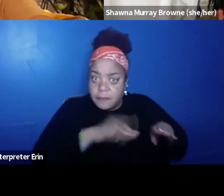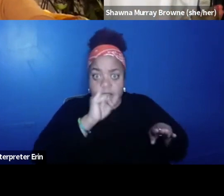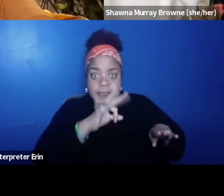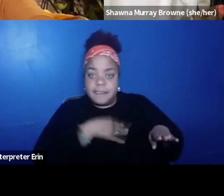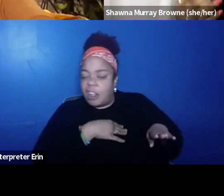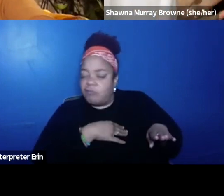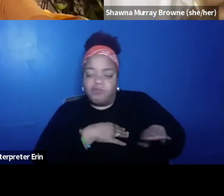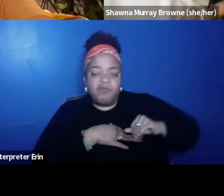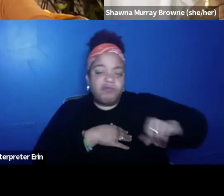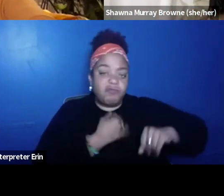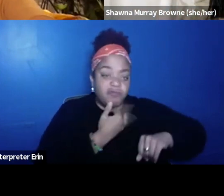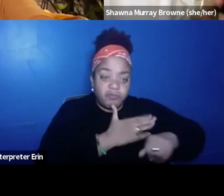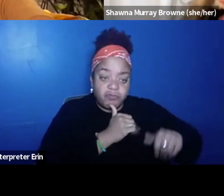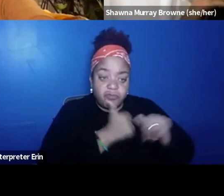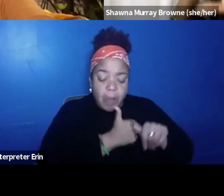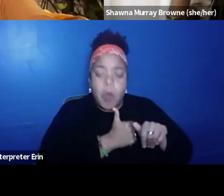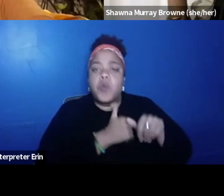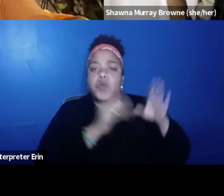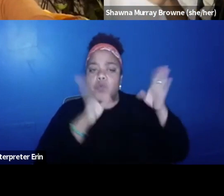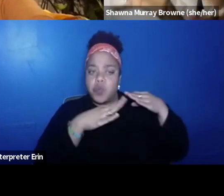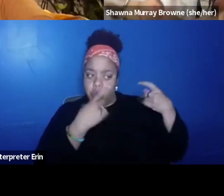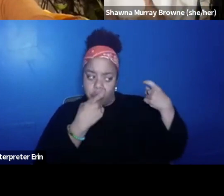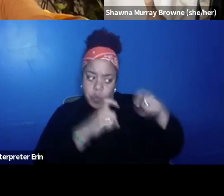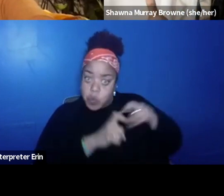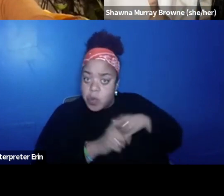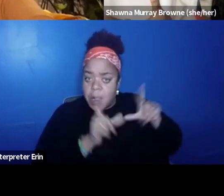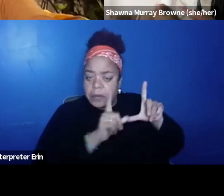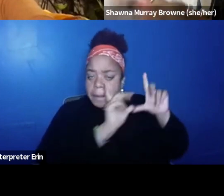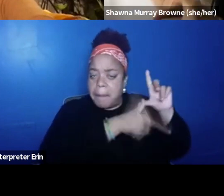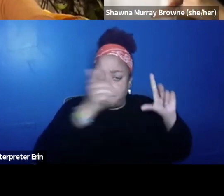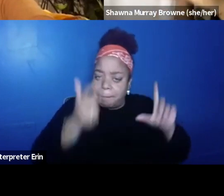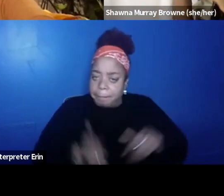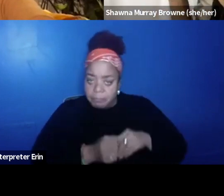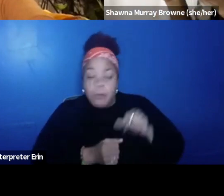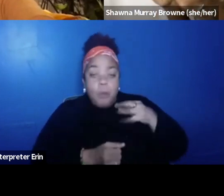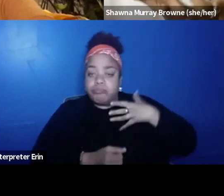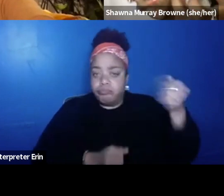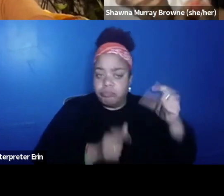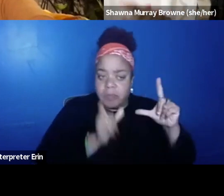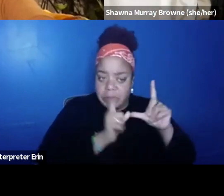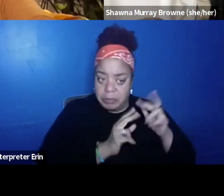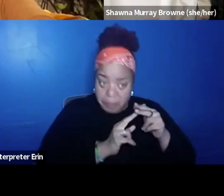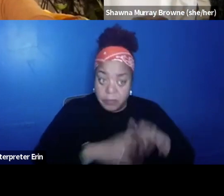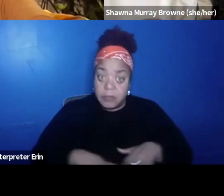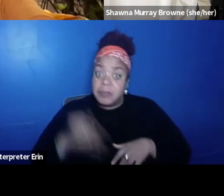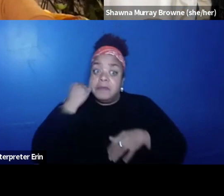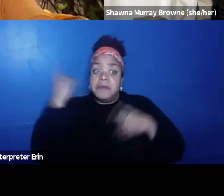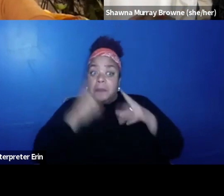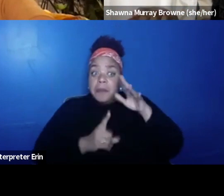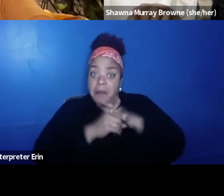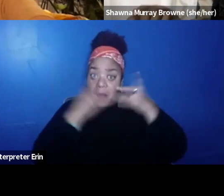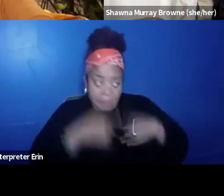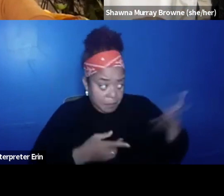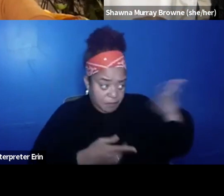my license revoked, or worse, a circumstance that happens in my presence, a circumstance where I was supposed to be